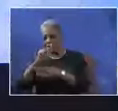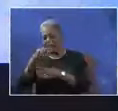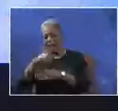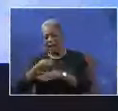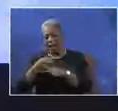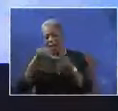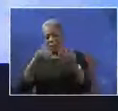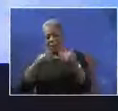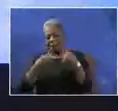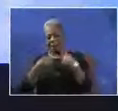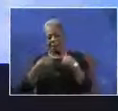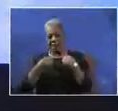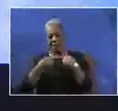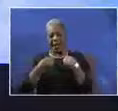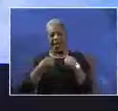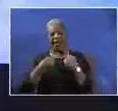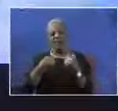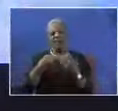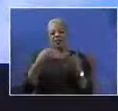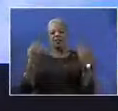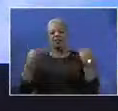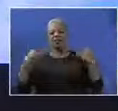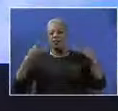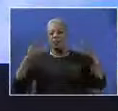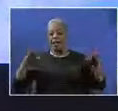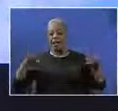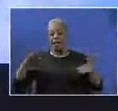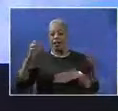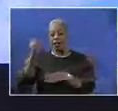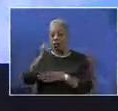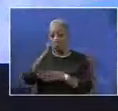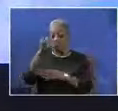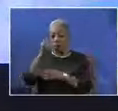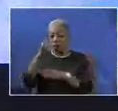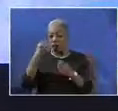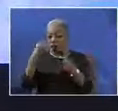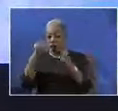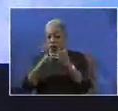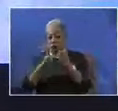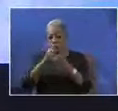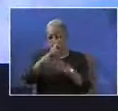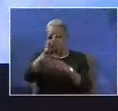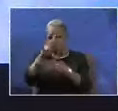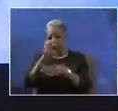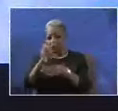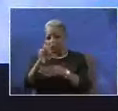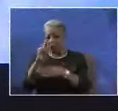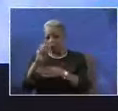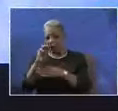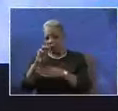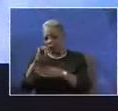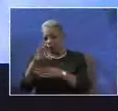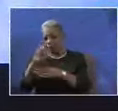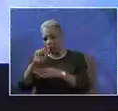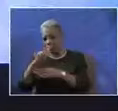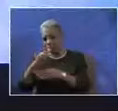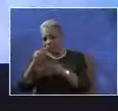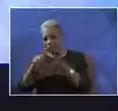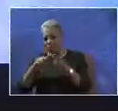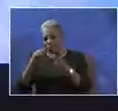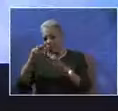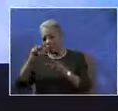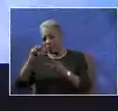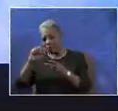Look, Ezekiel, you should be wiped out. Look, Jeremiah, look, Isaiah, look, Micah, look, Nahum, look,